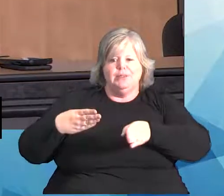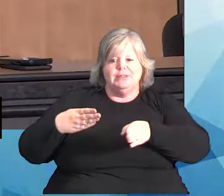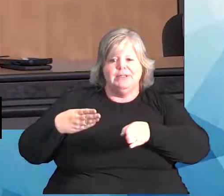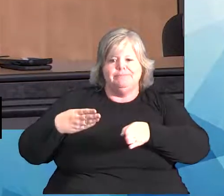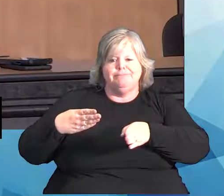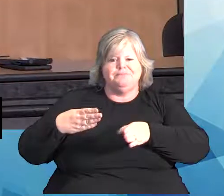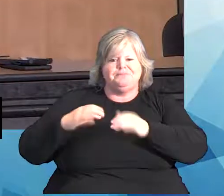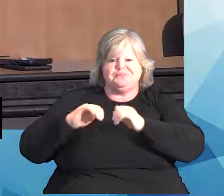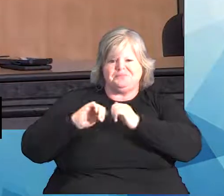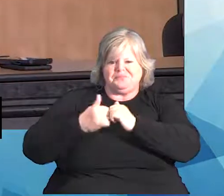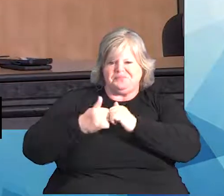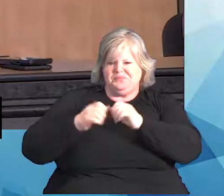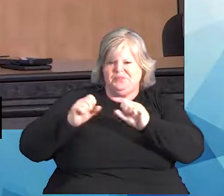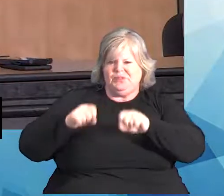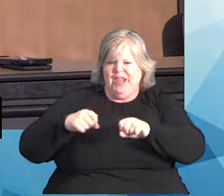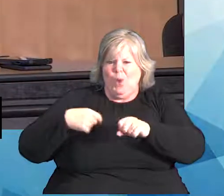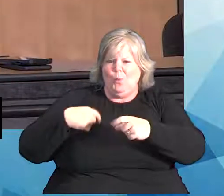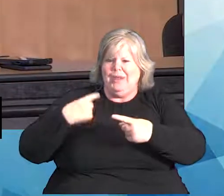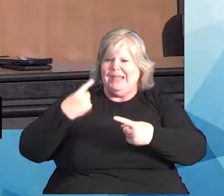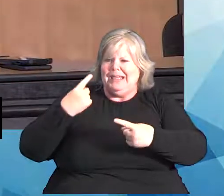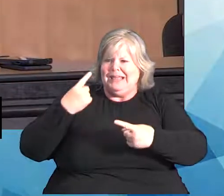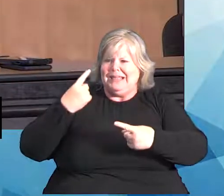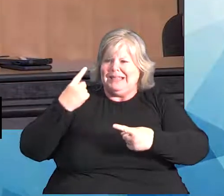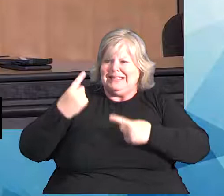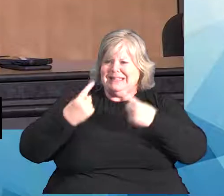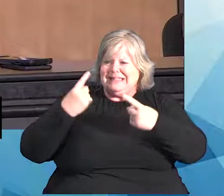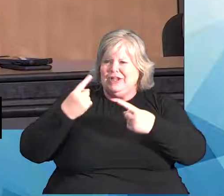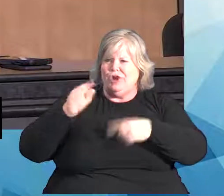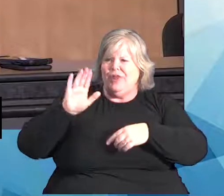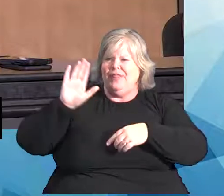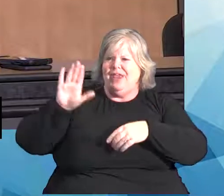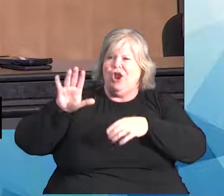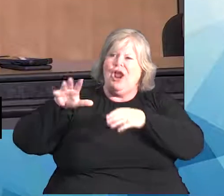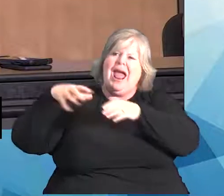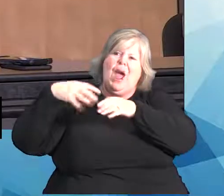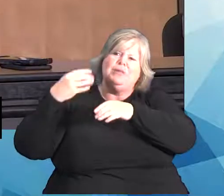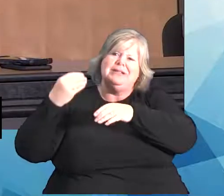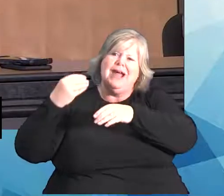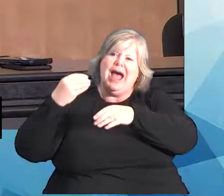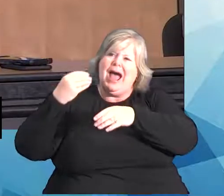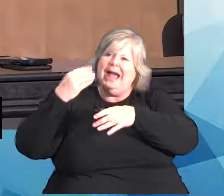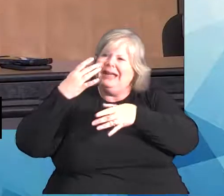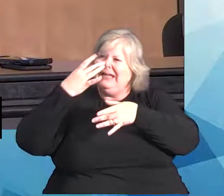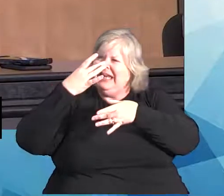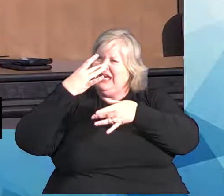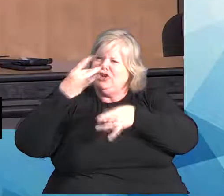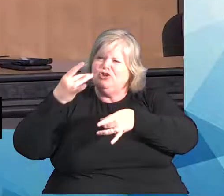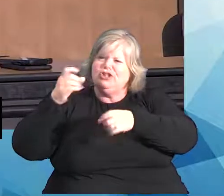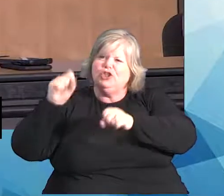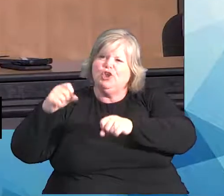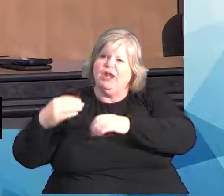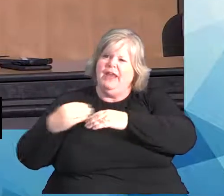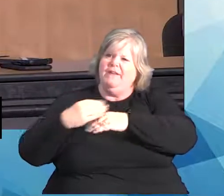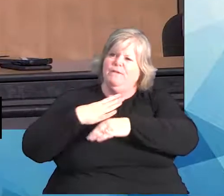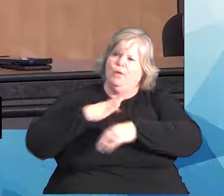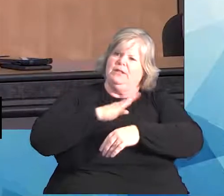how could we possibly consider their outside interest potentially influencing the board, and whether that would be a benefit